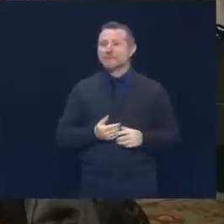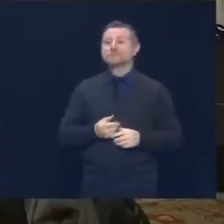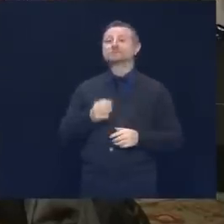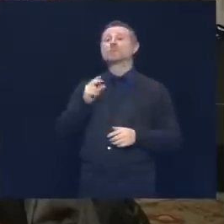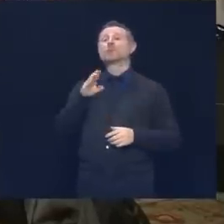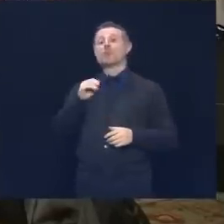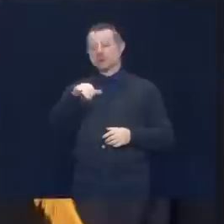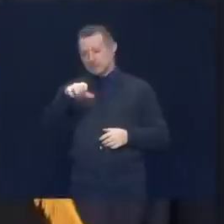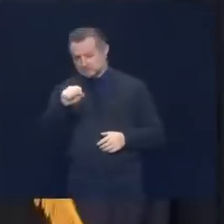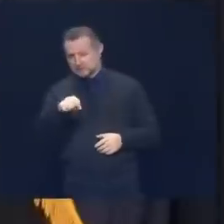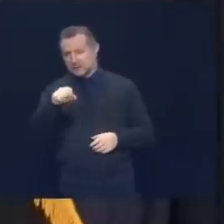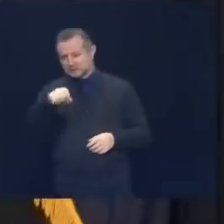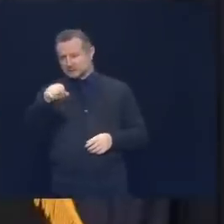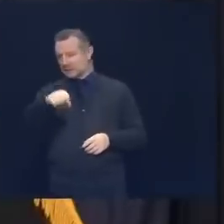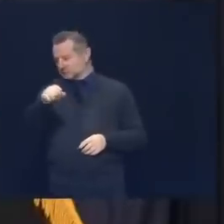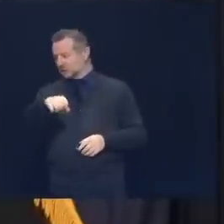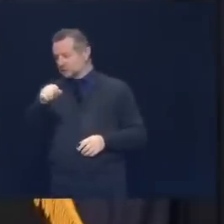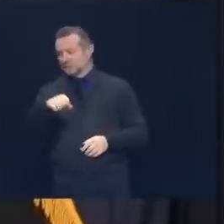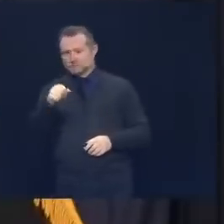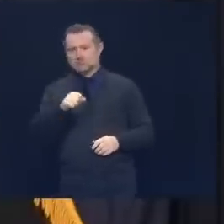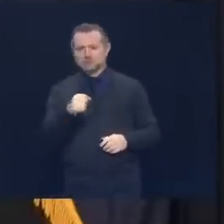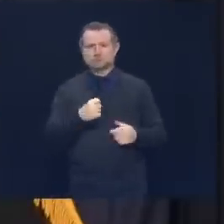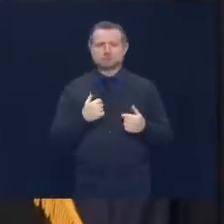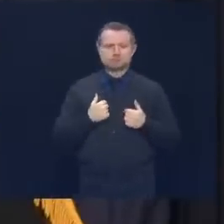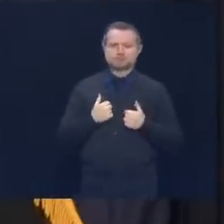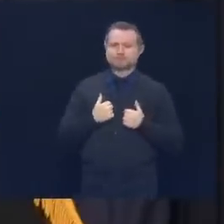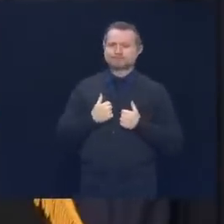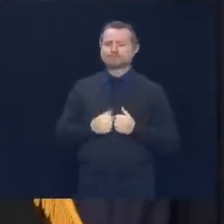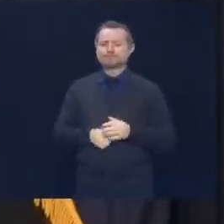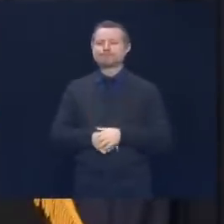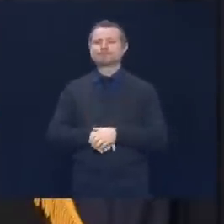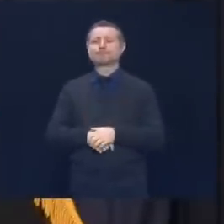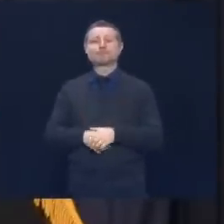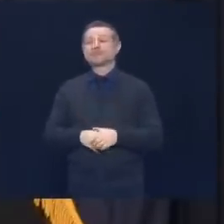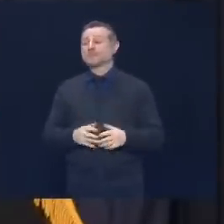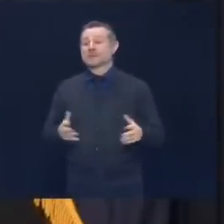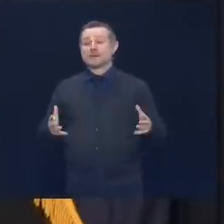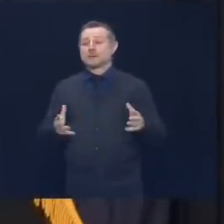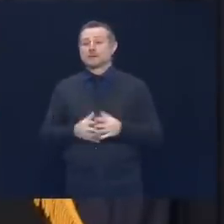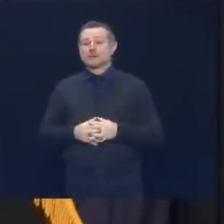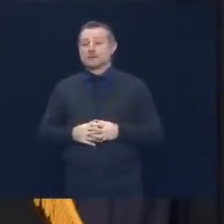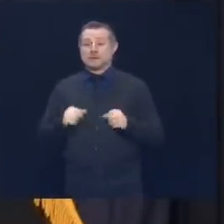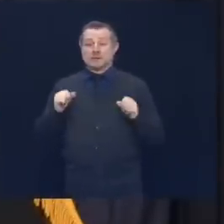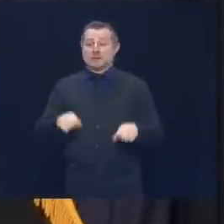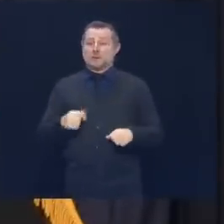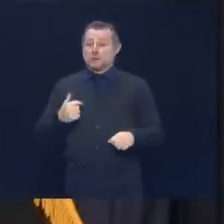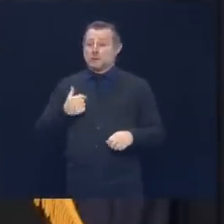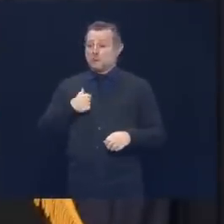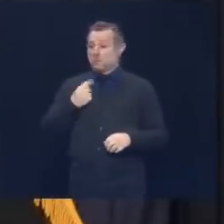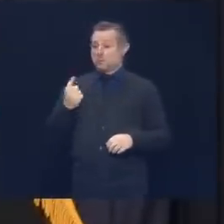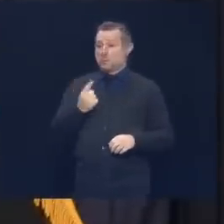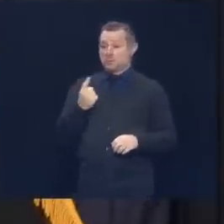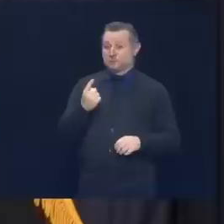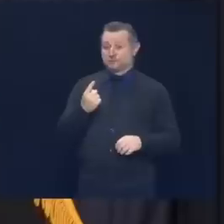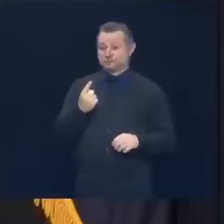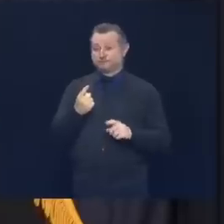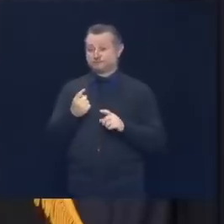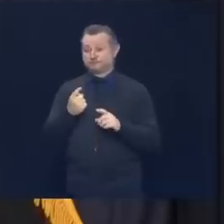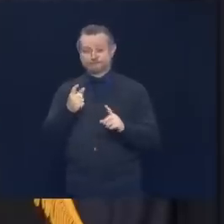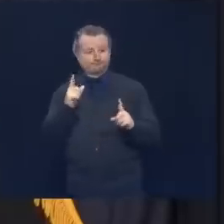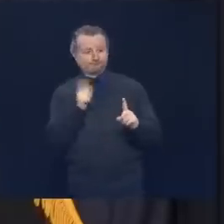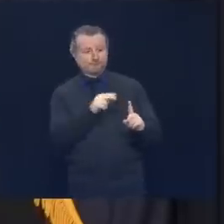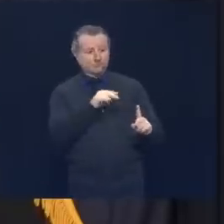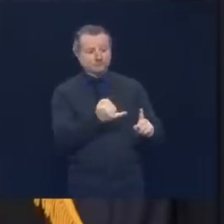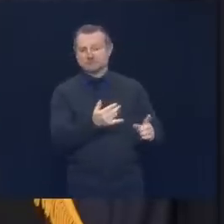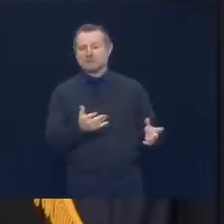yes, yes, and yes. But there's nothing that we can do on a quarantine basis, right? That was the